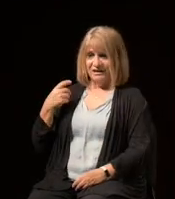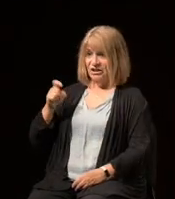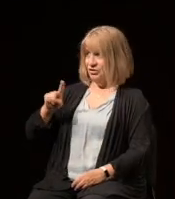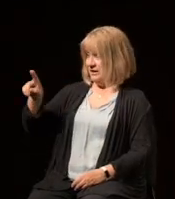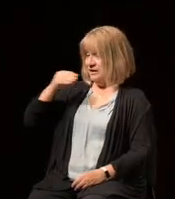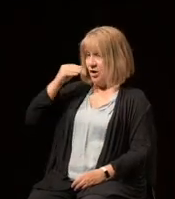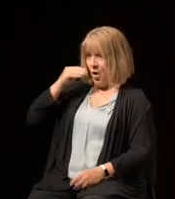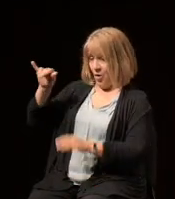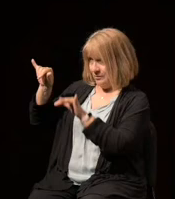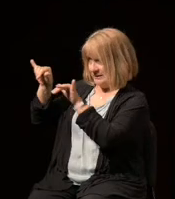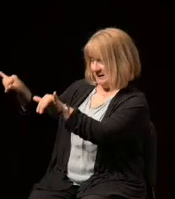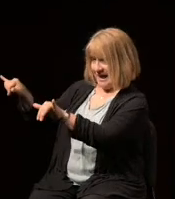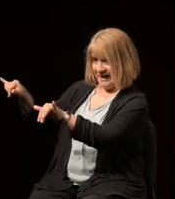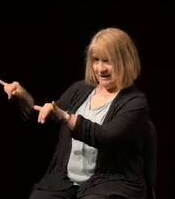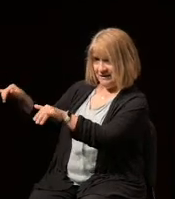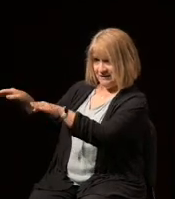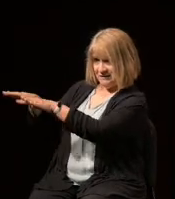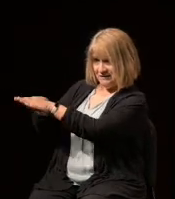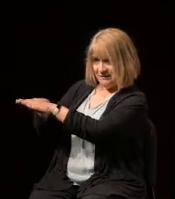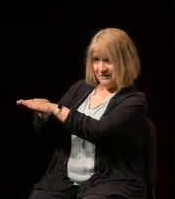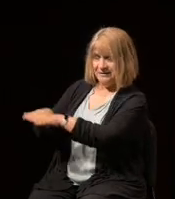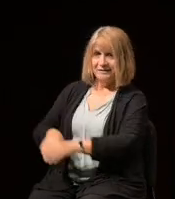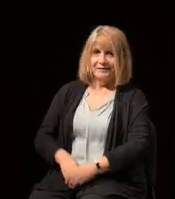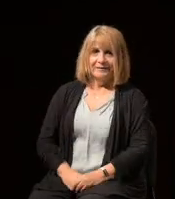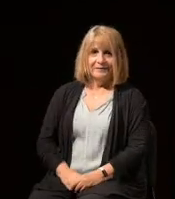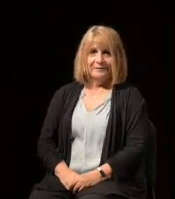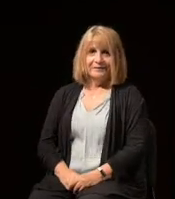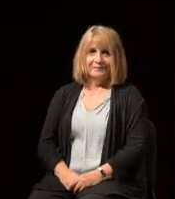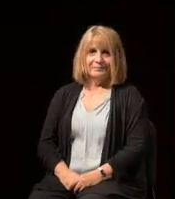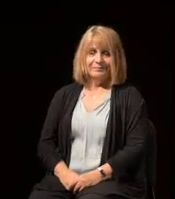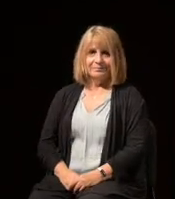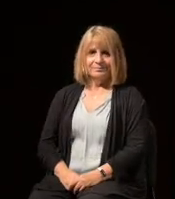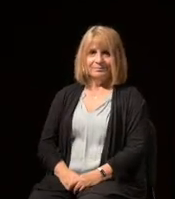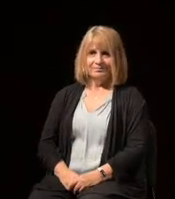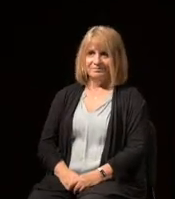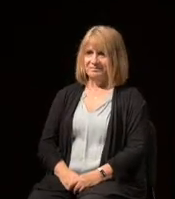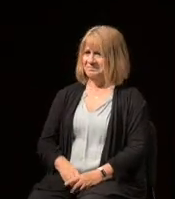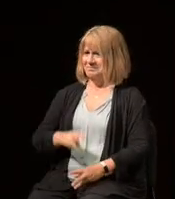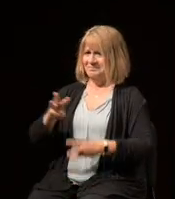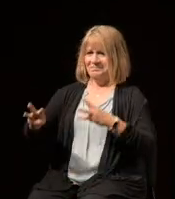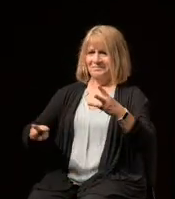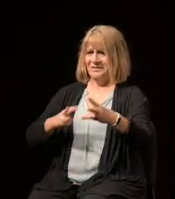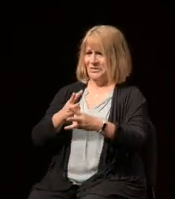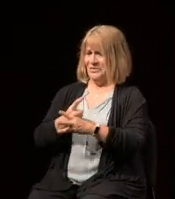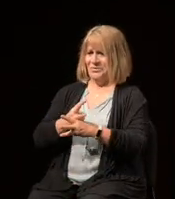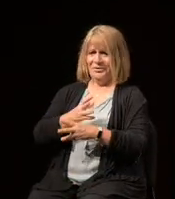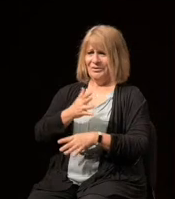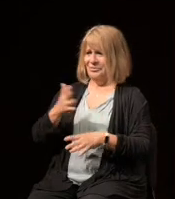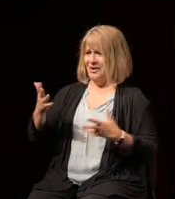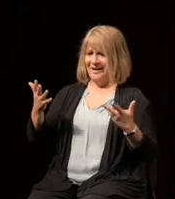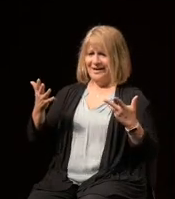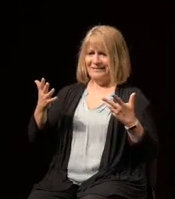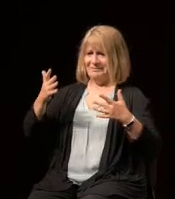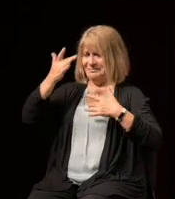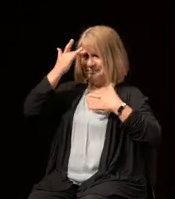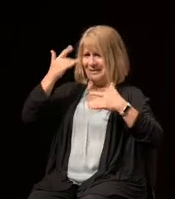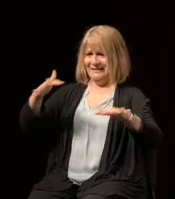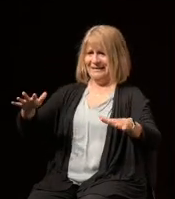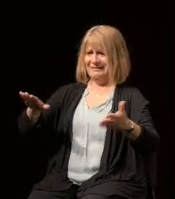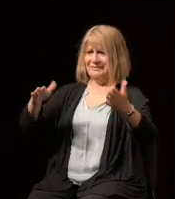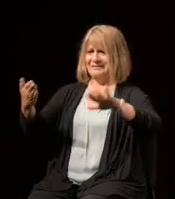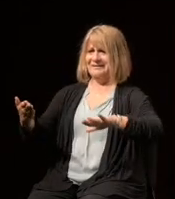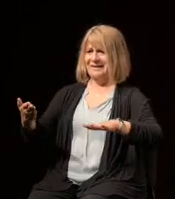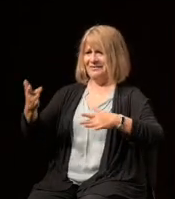in place. And there was a worldwide pandemic of a deadly virus that would change the